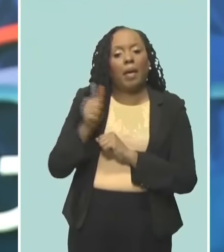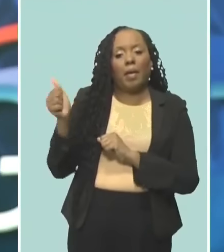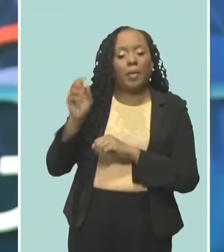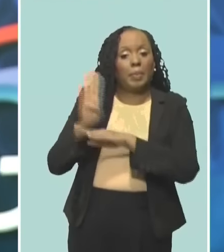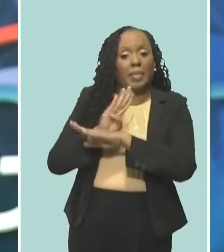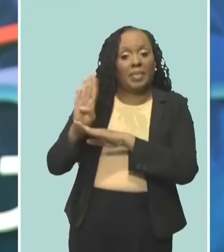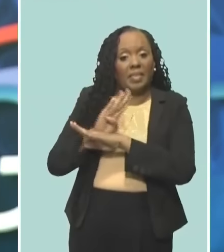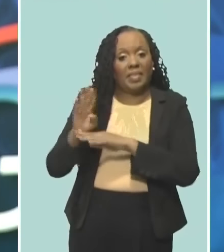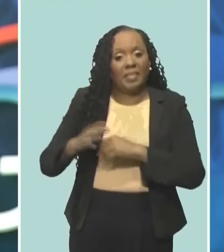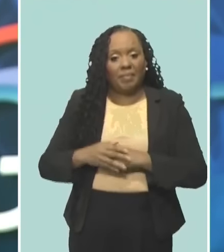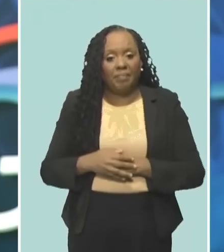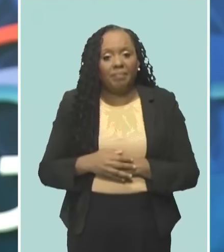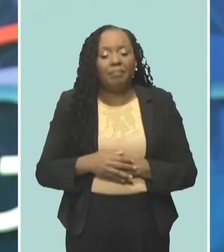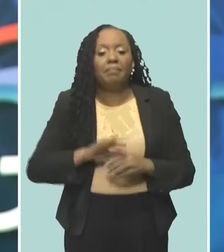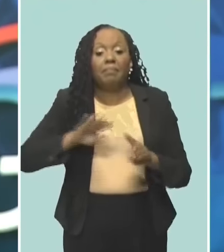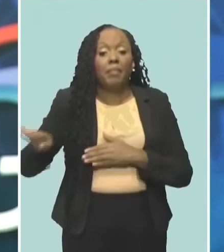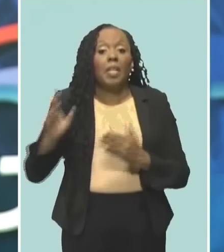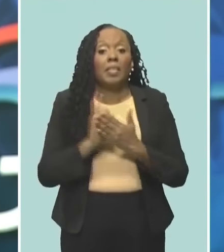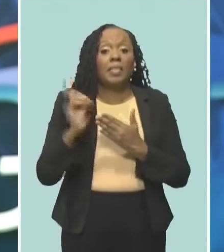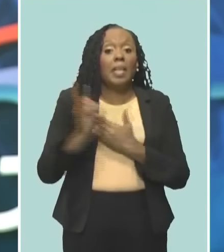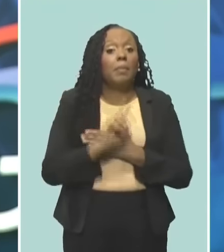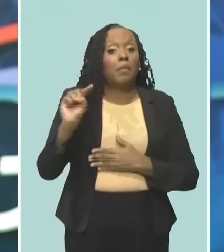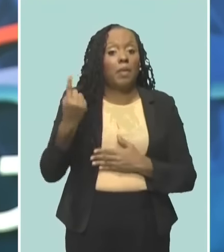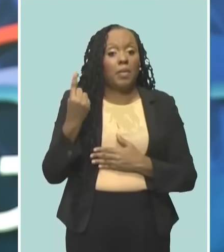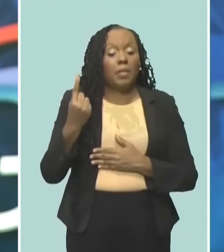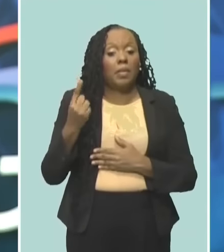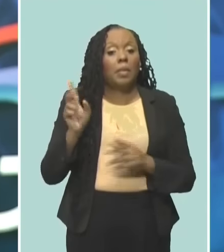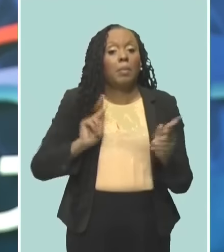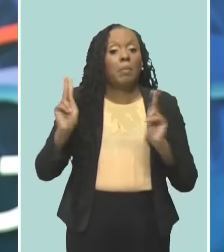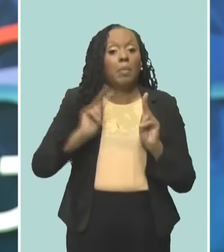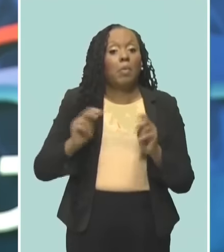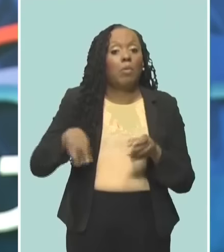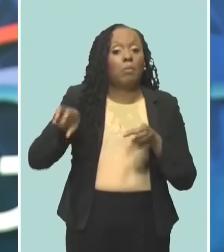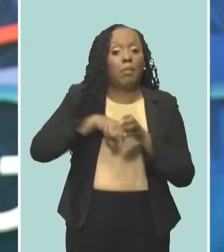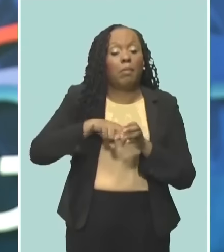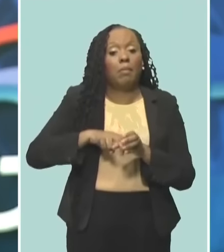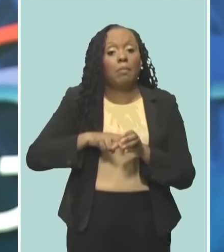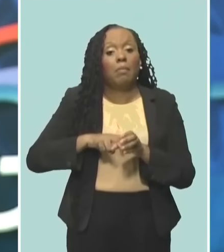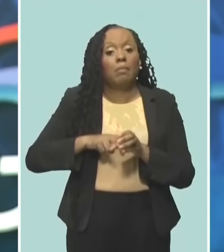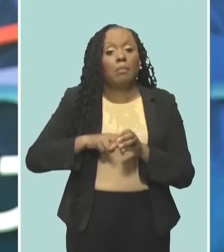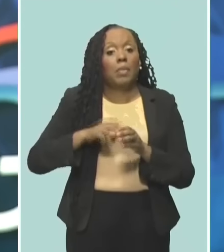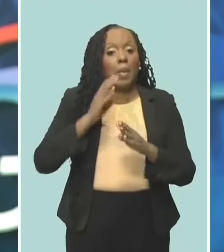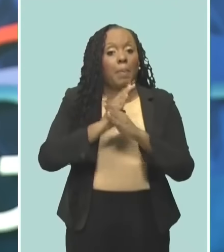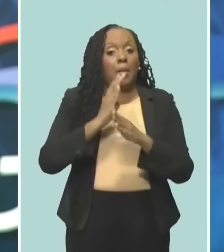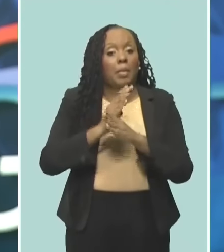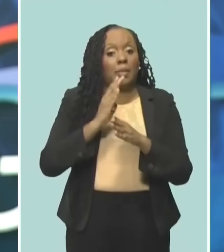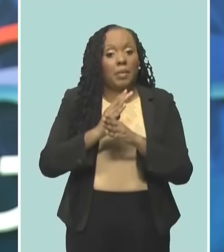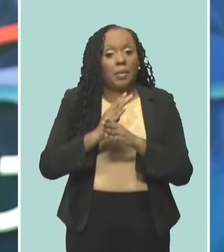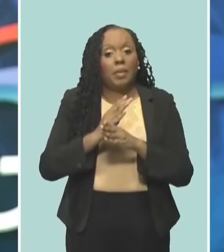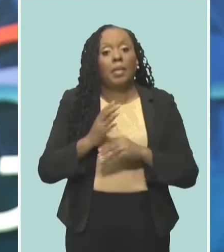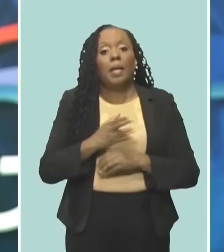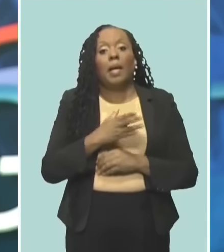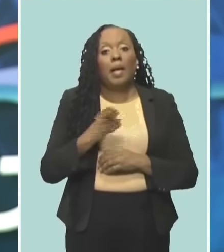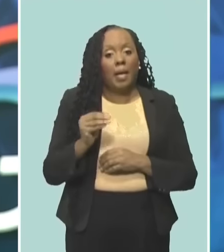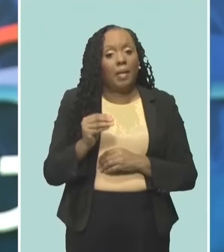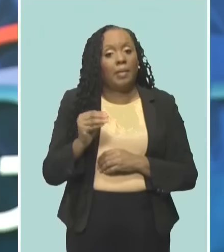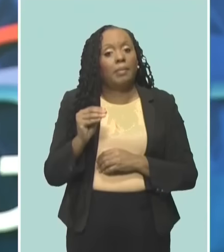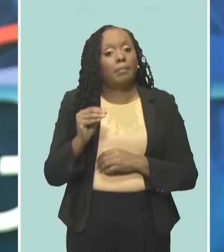Come December 1st, commuters of the Barbados Transport Board and the Transport Augmentation Program, TAP, can expect